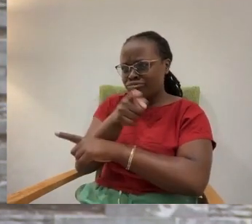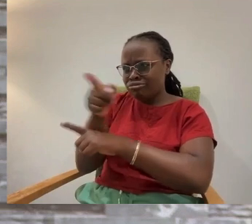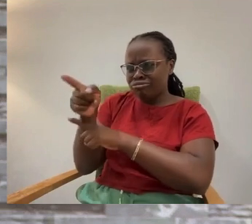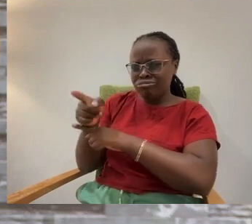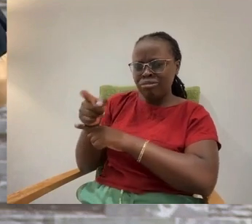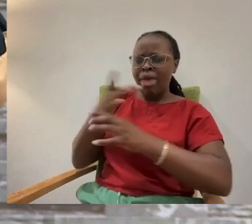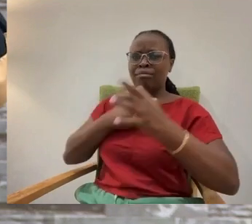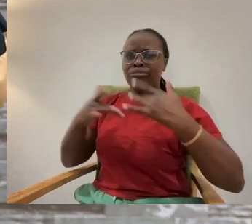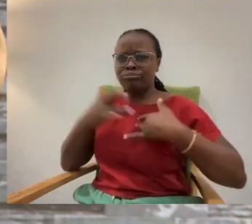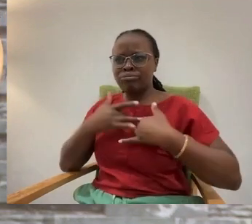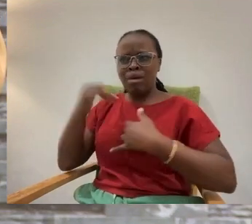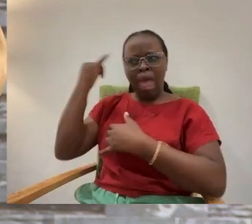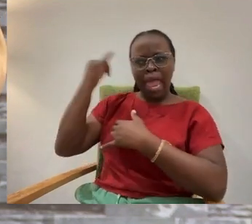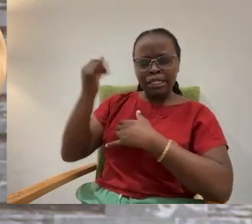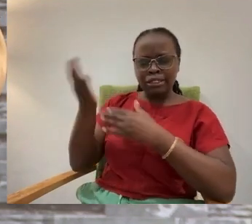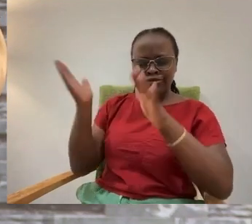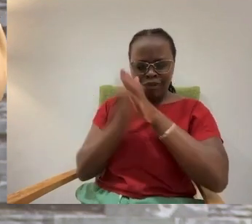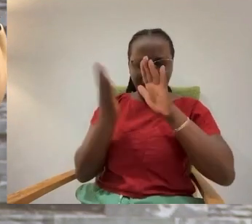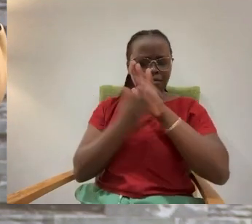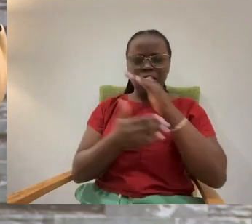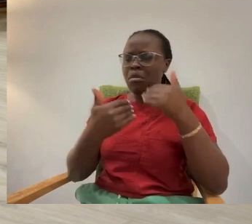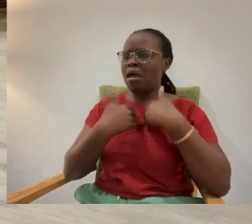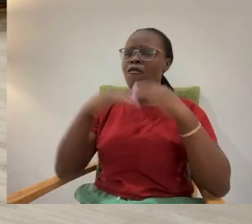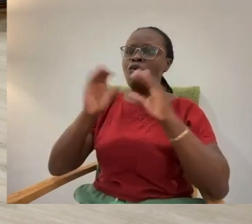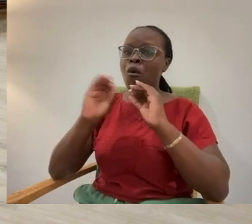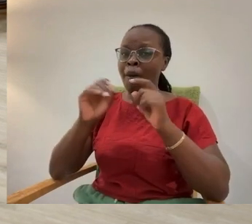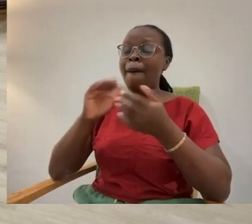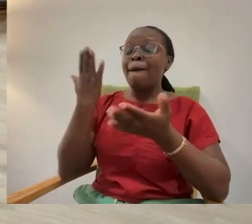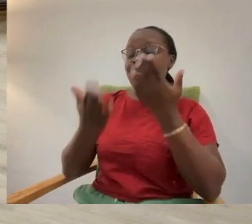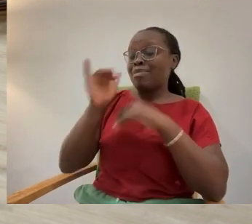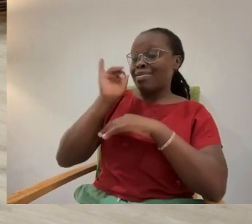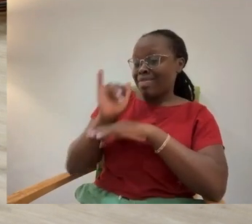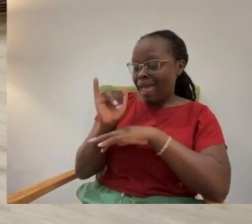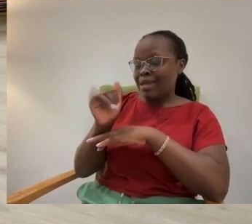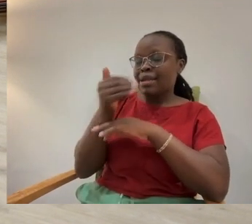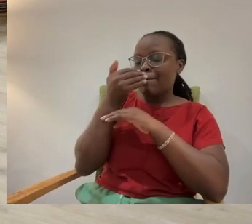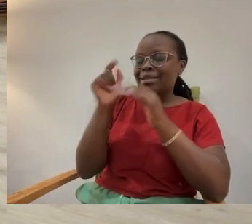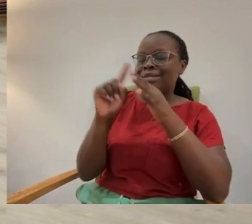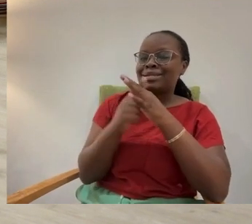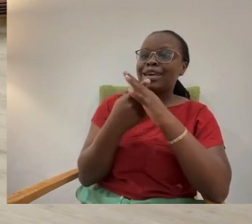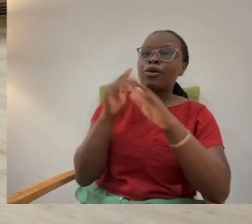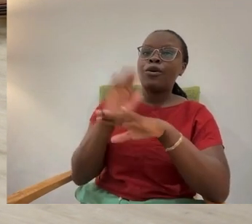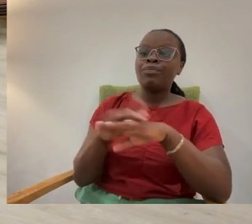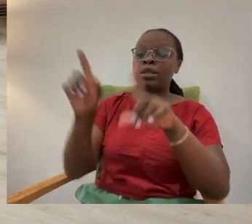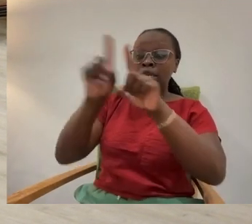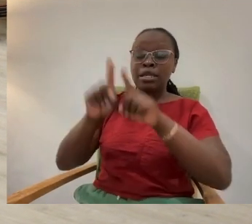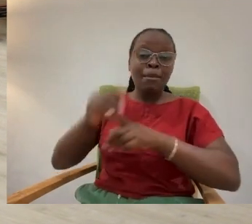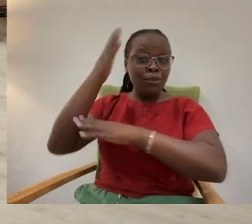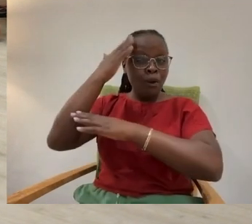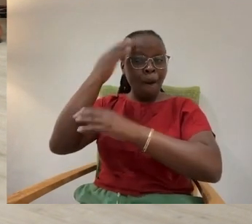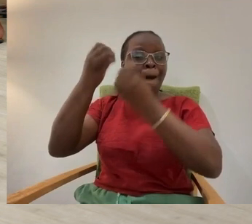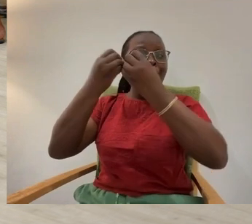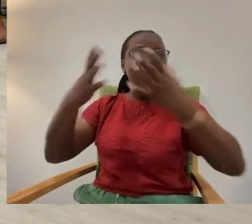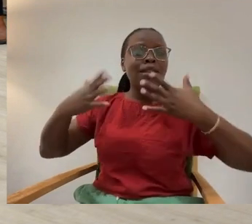done in terms of leveraging technology. So that could be a very good starting point. But also knowing that a lot of the people who are targeting or